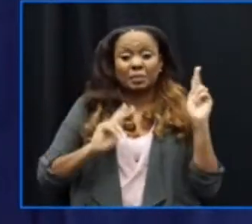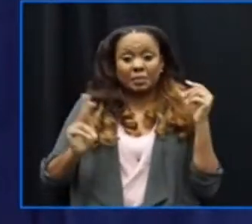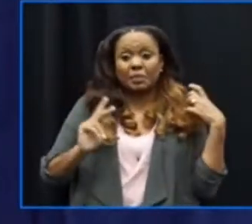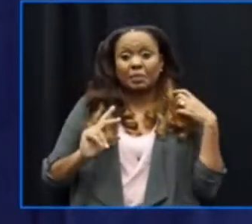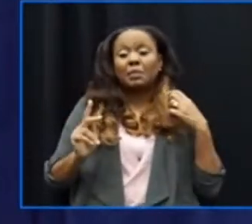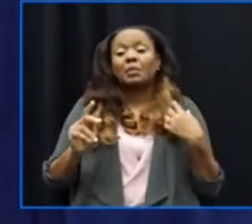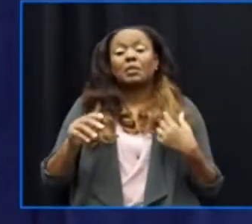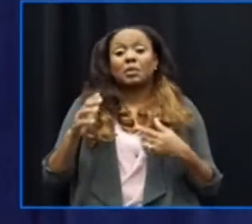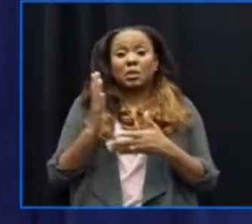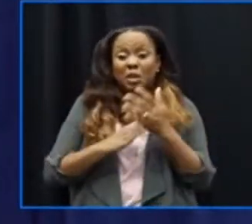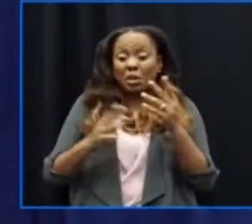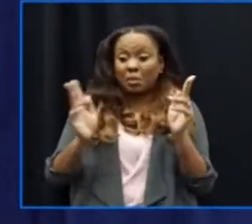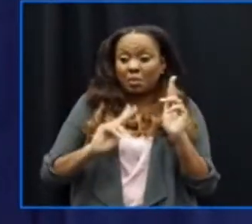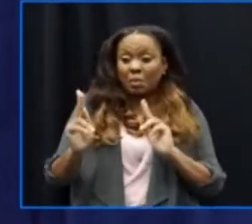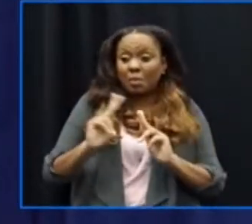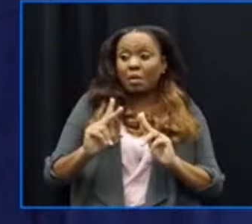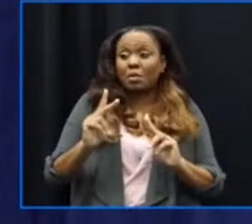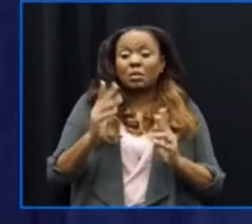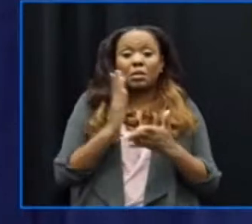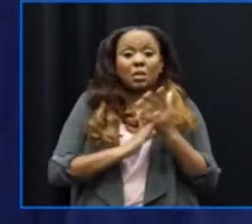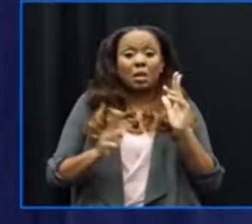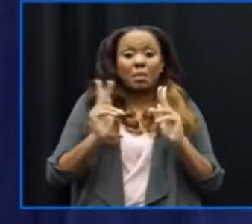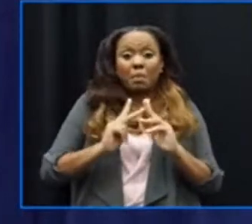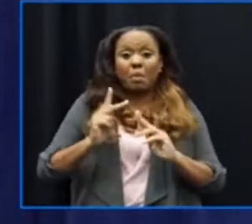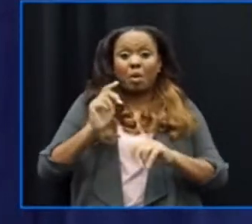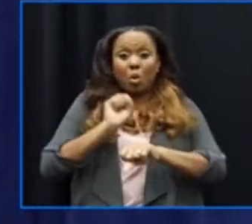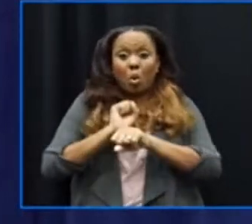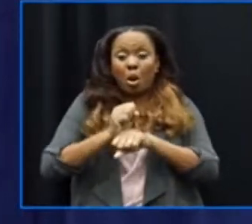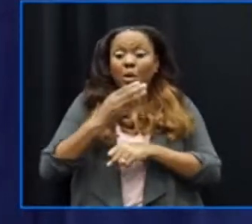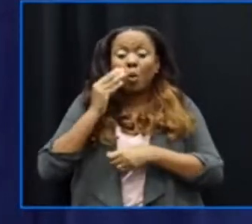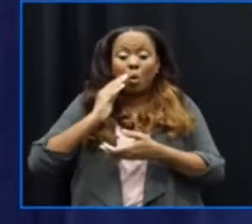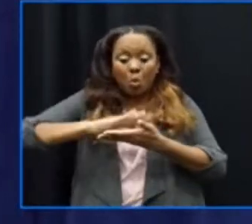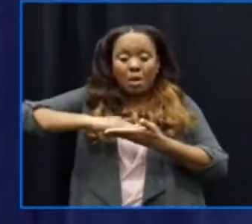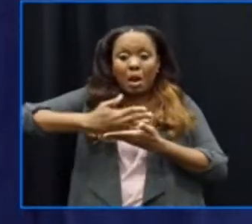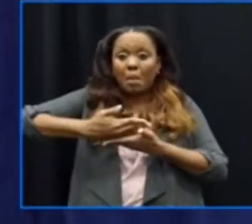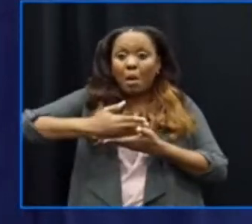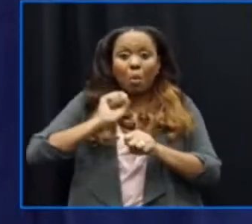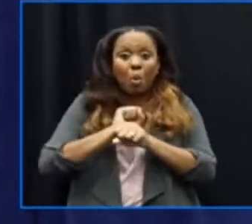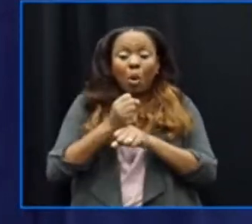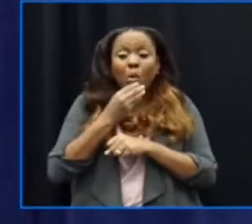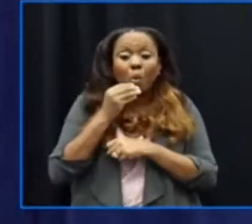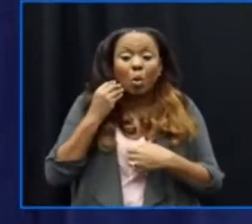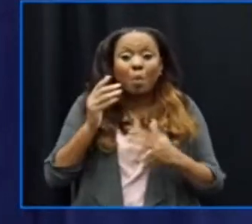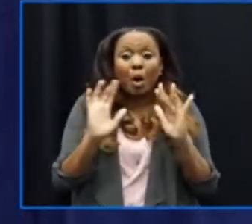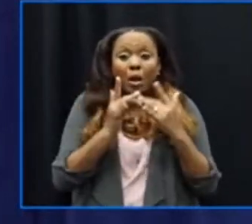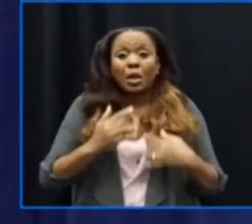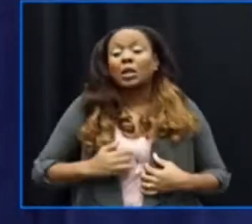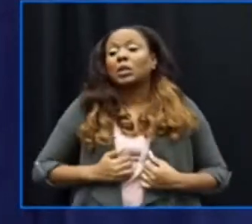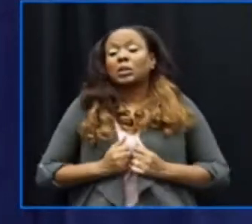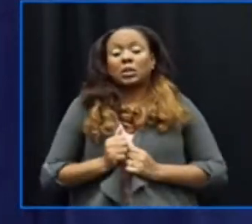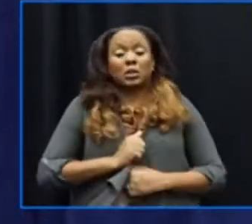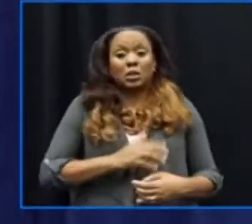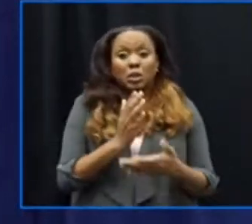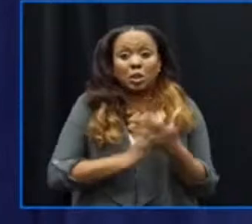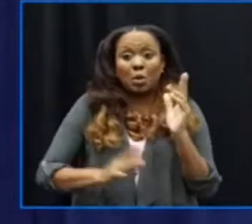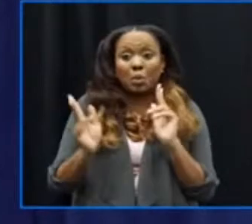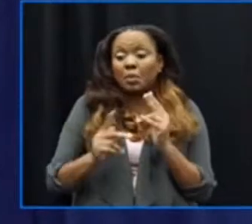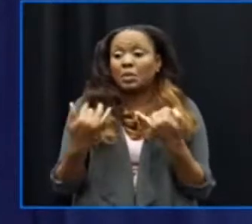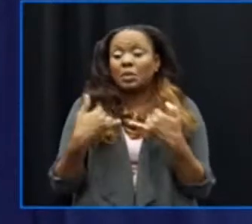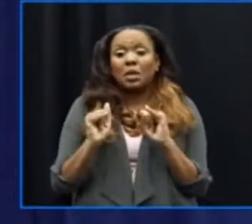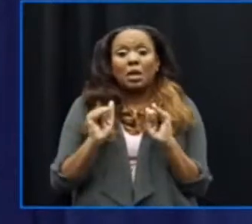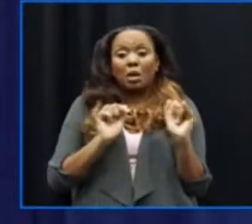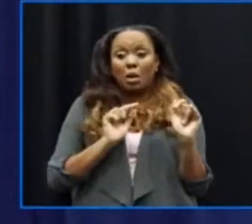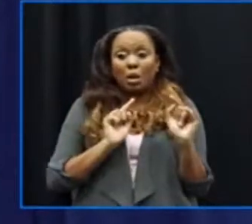them we don't see. Many of them are working from home on their laptops and providing services both locally and internationally. And again, we're